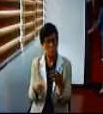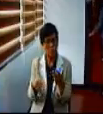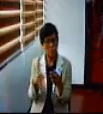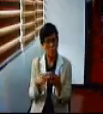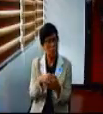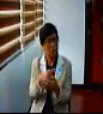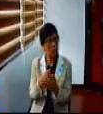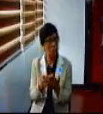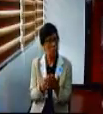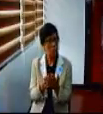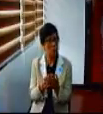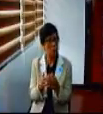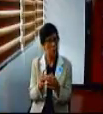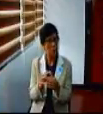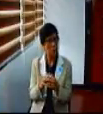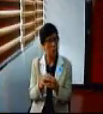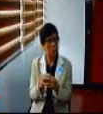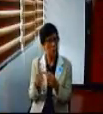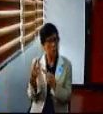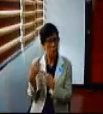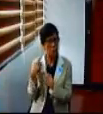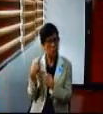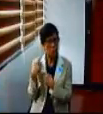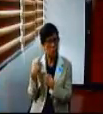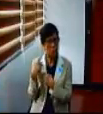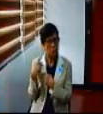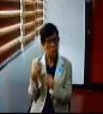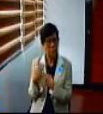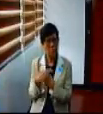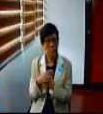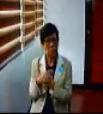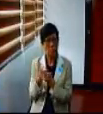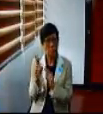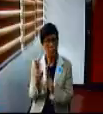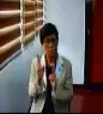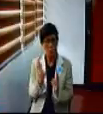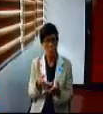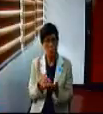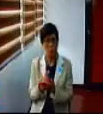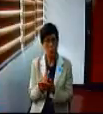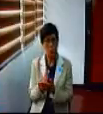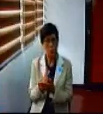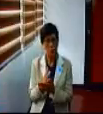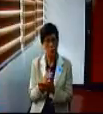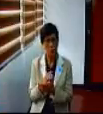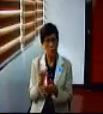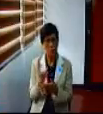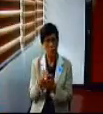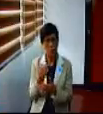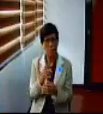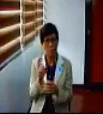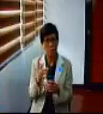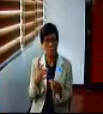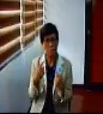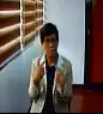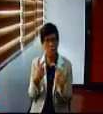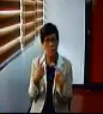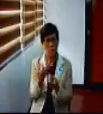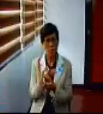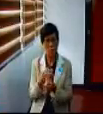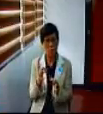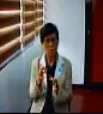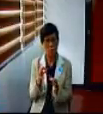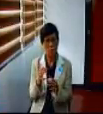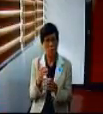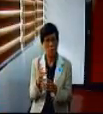It is a critical part of the corporate responsibility to respect human rights through due diligence that we should have a grievance mechanism.